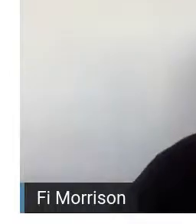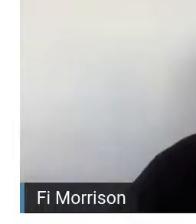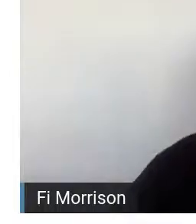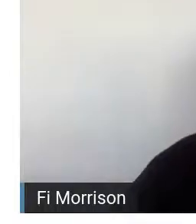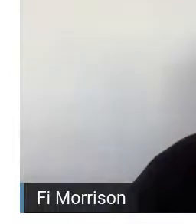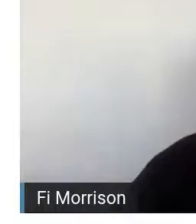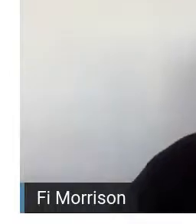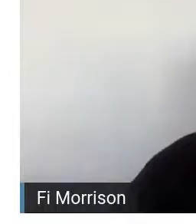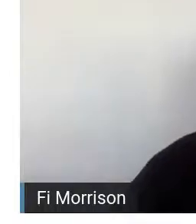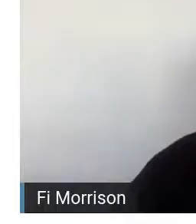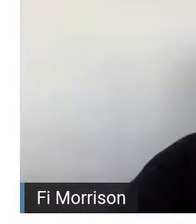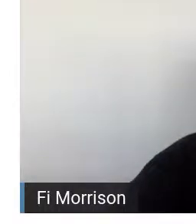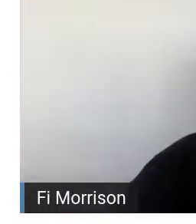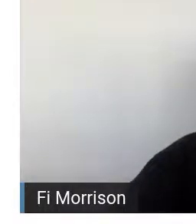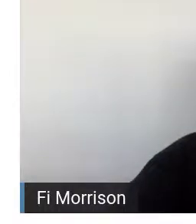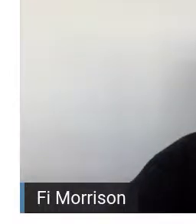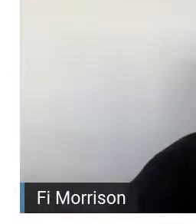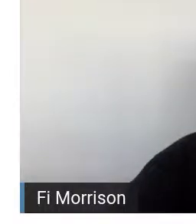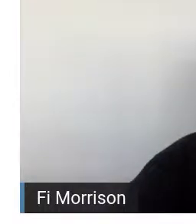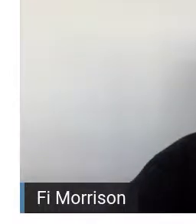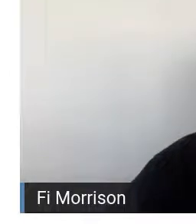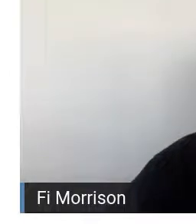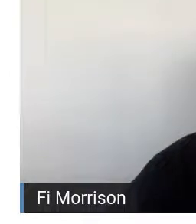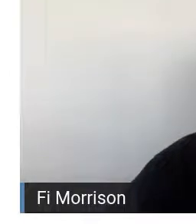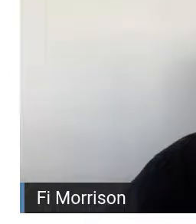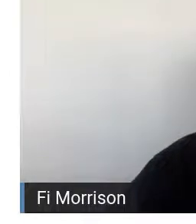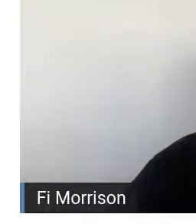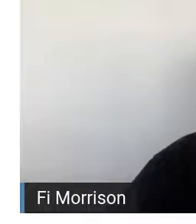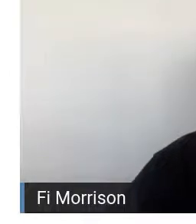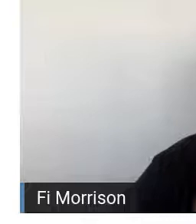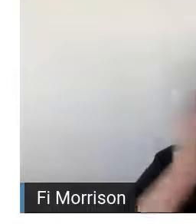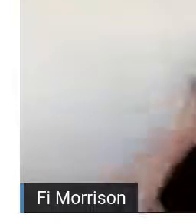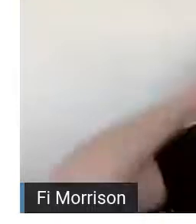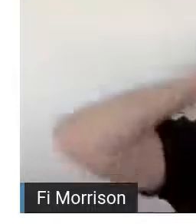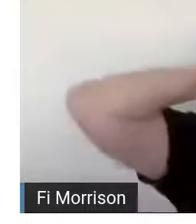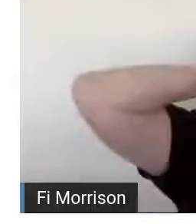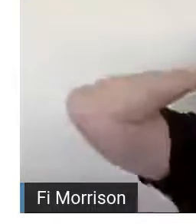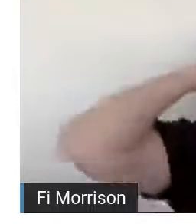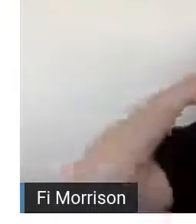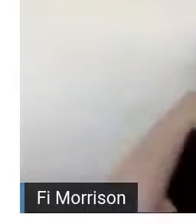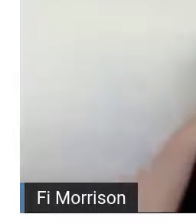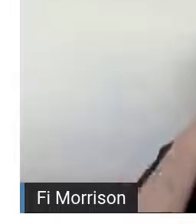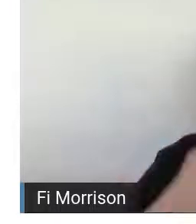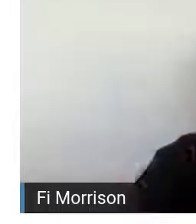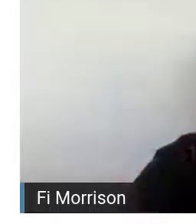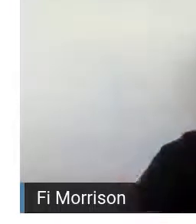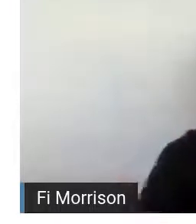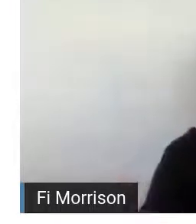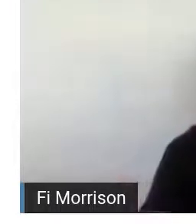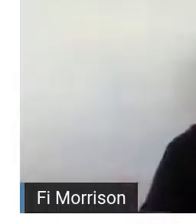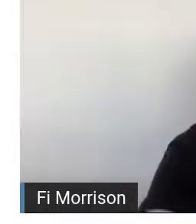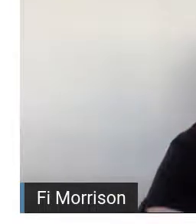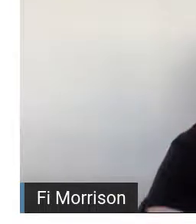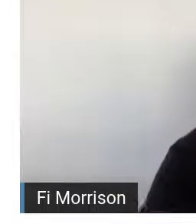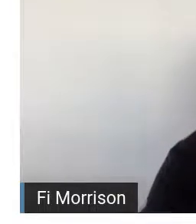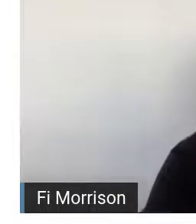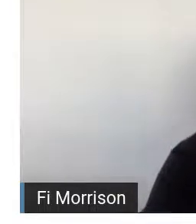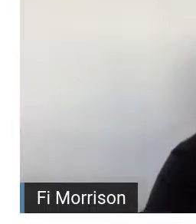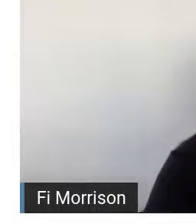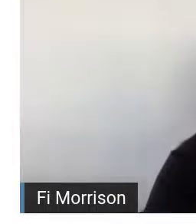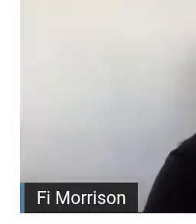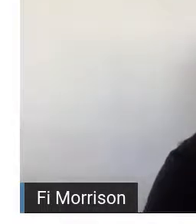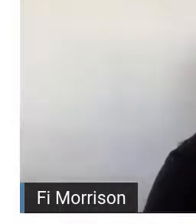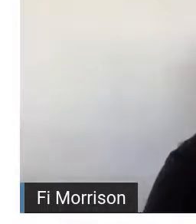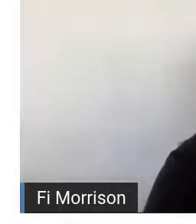when we acknowledge, sometimes the real change happens with words we don't want to hear. But when we